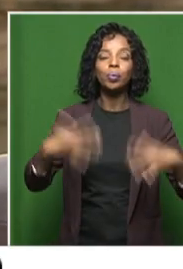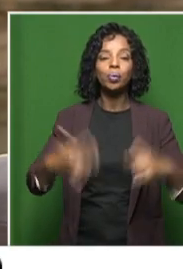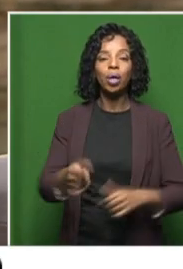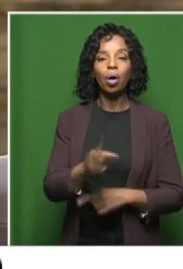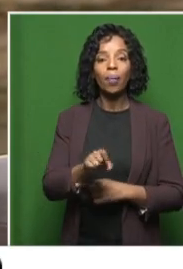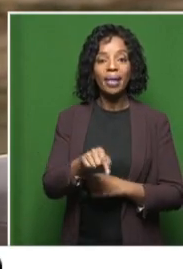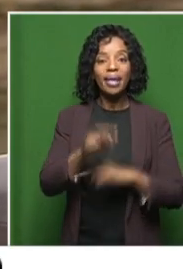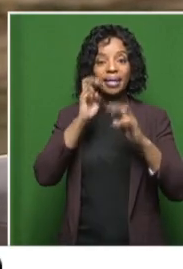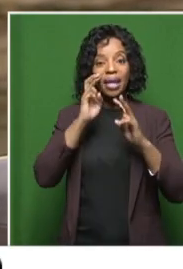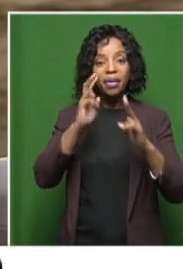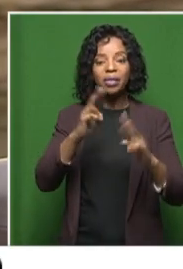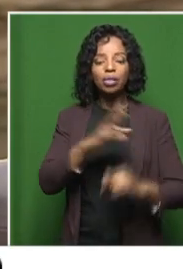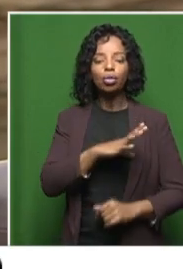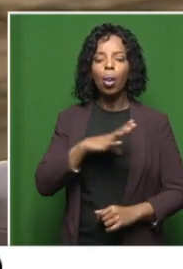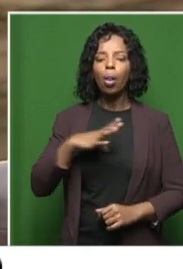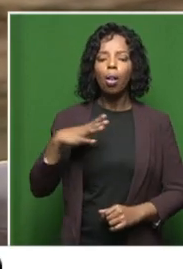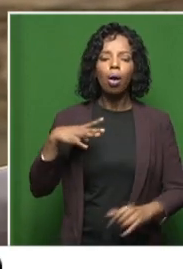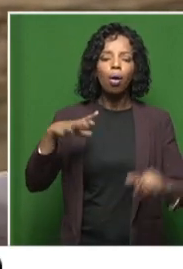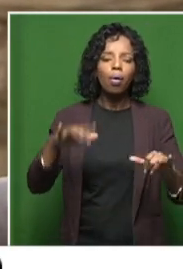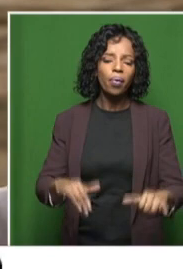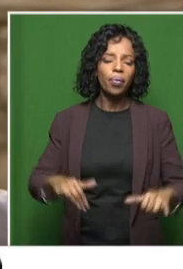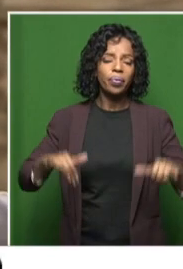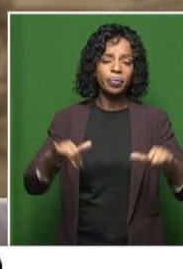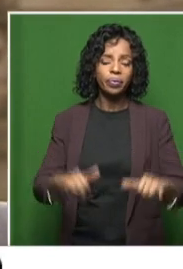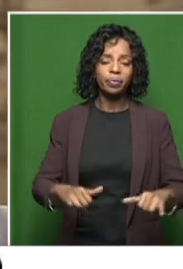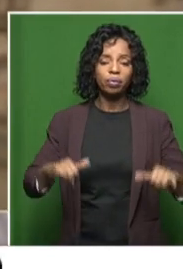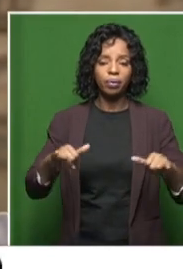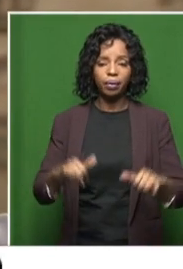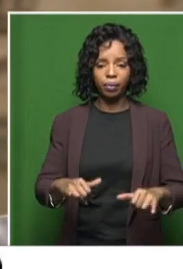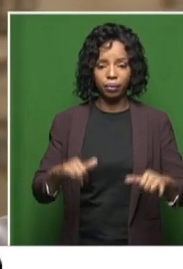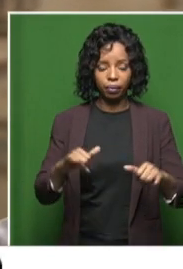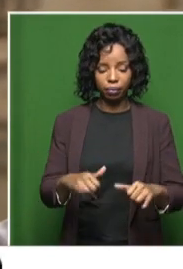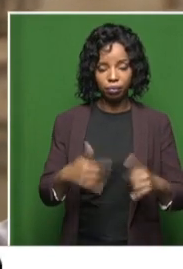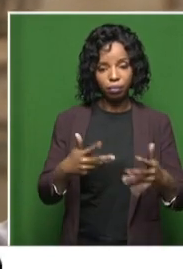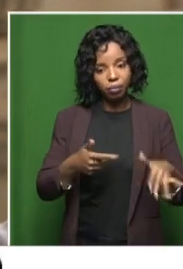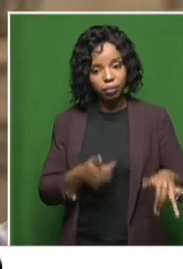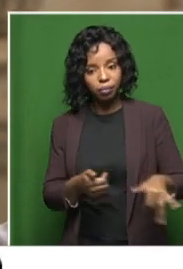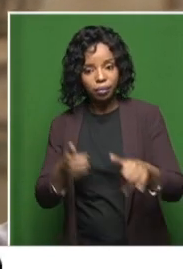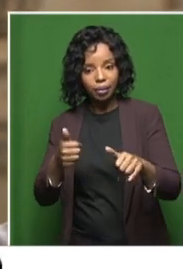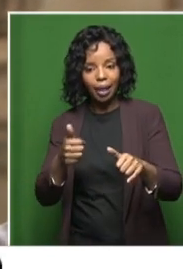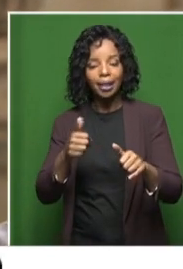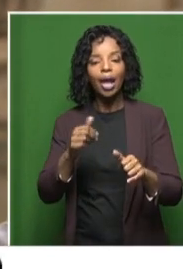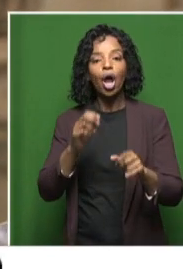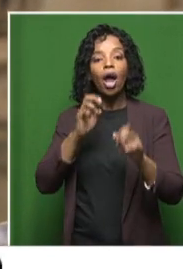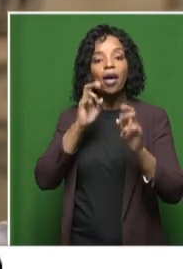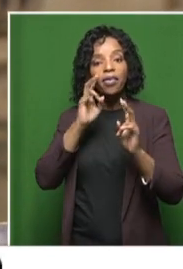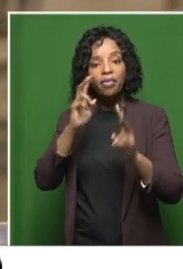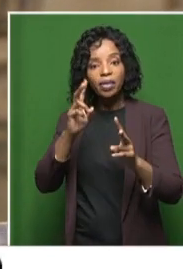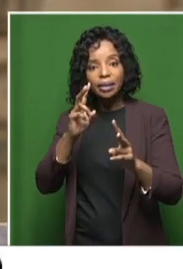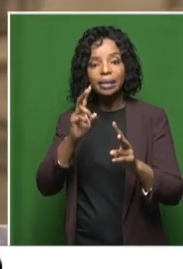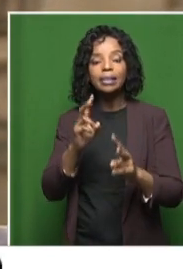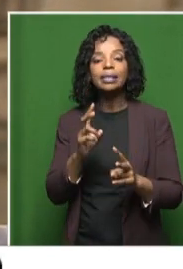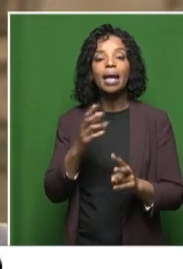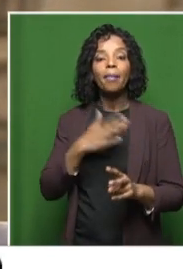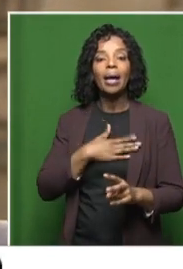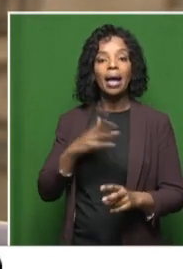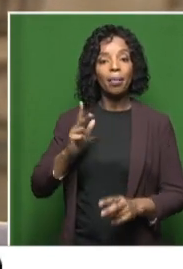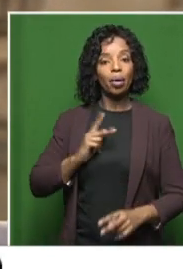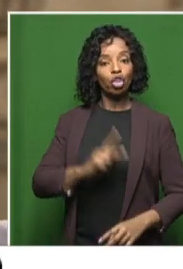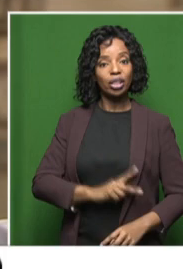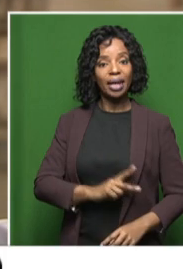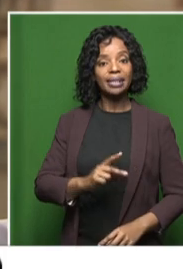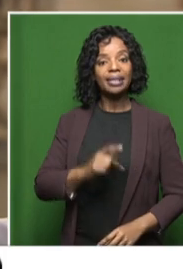time waited, and also a return visit by President Cyril Ramaphosa is also awaited by the people of